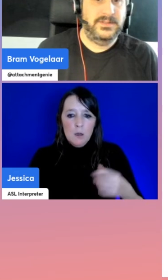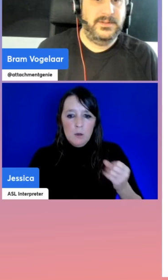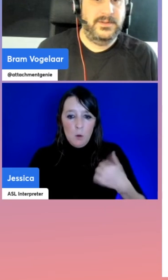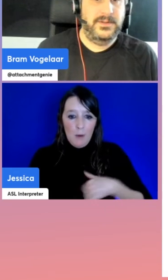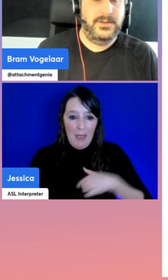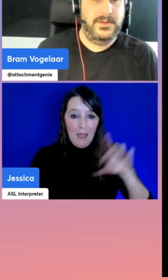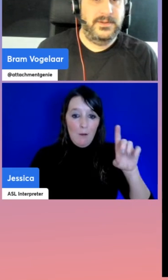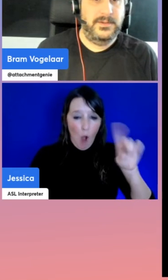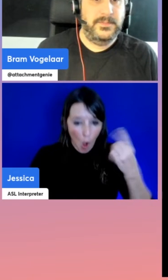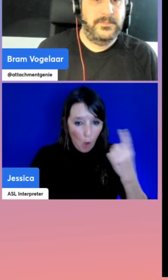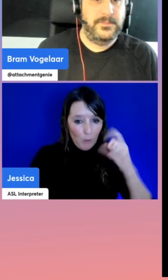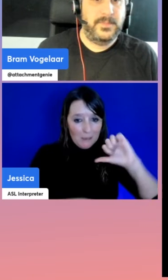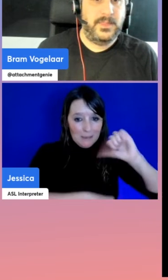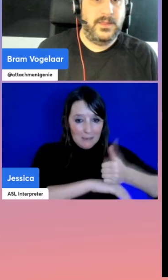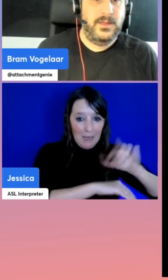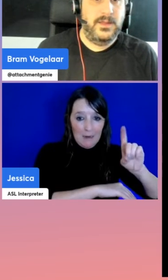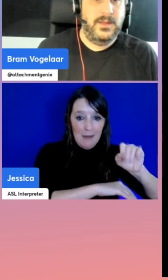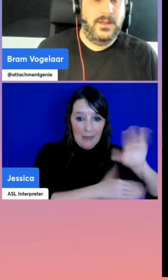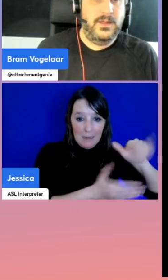environment.